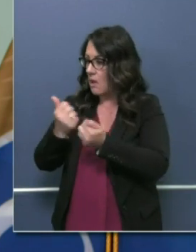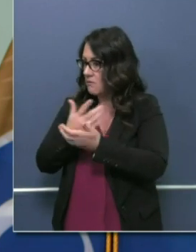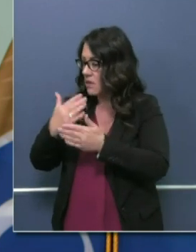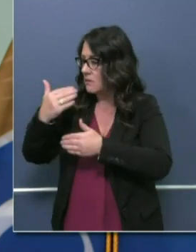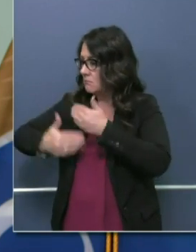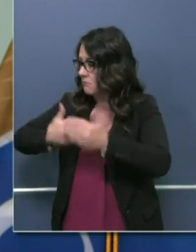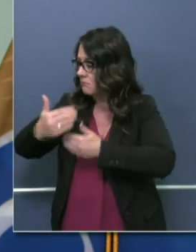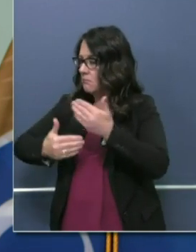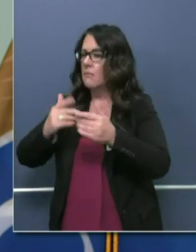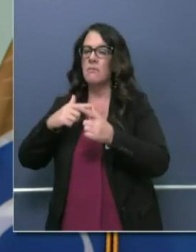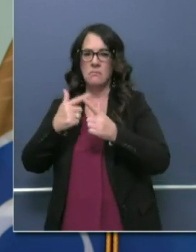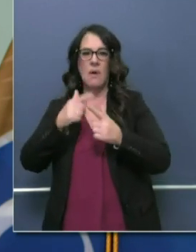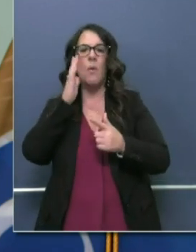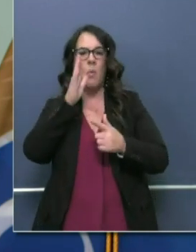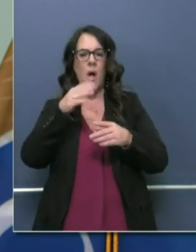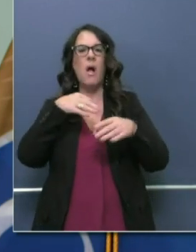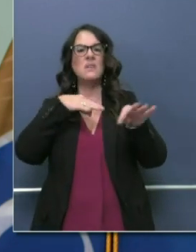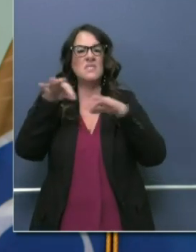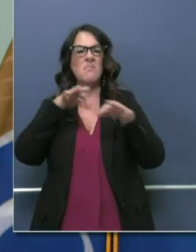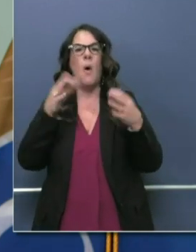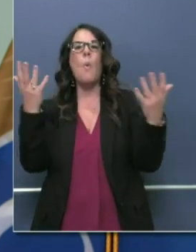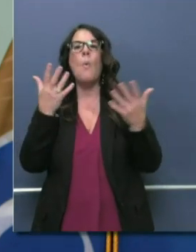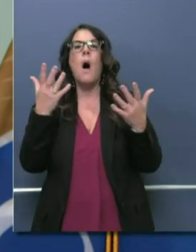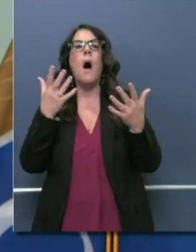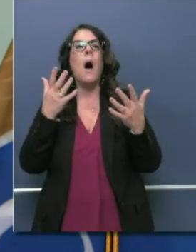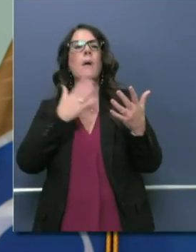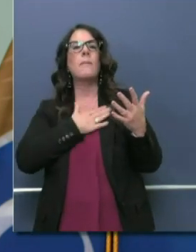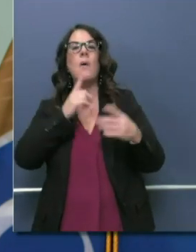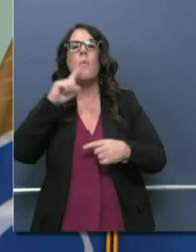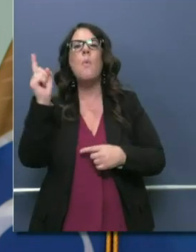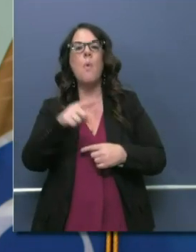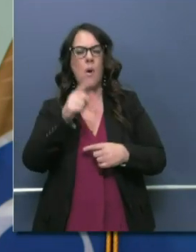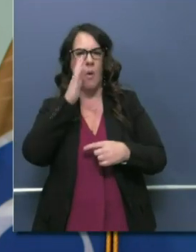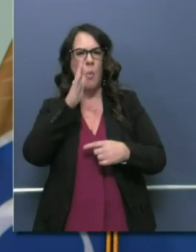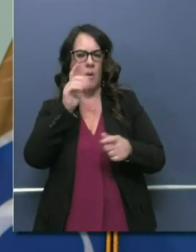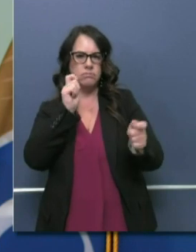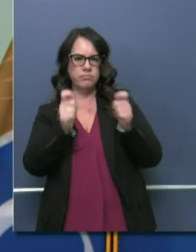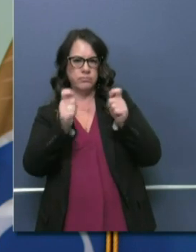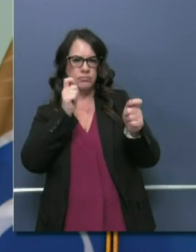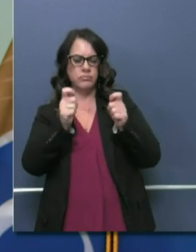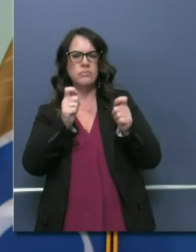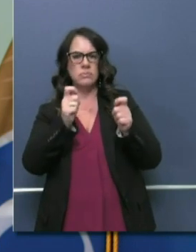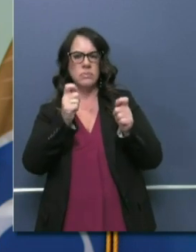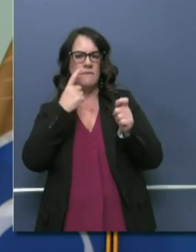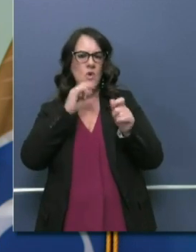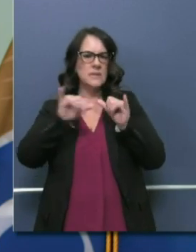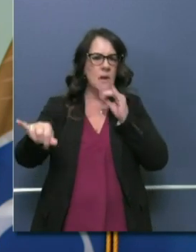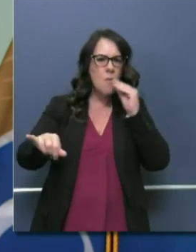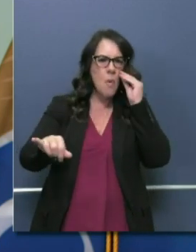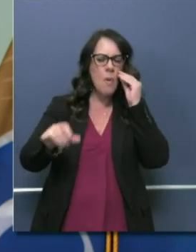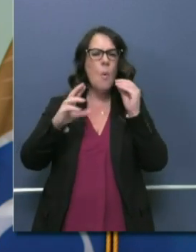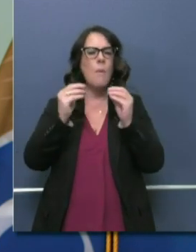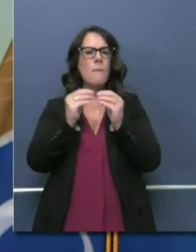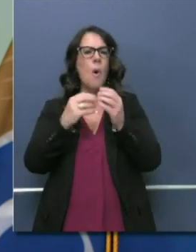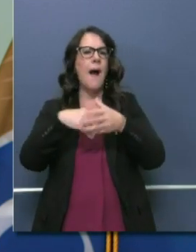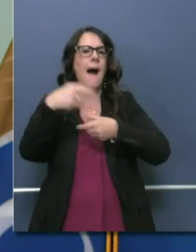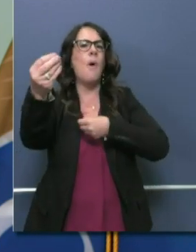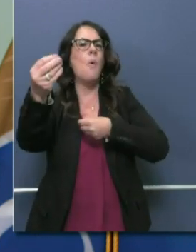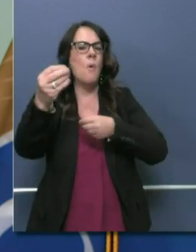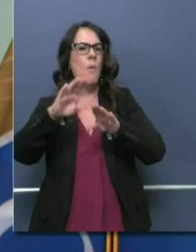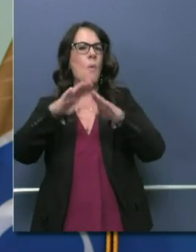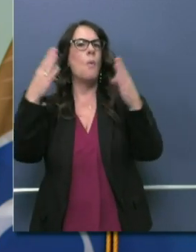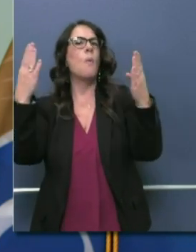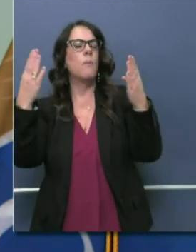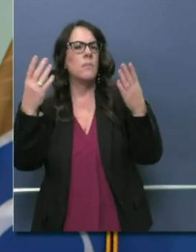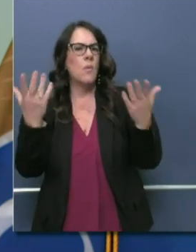start reopening with those modifications in these particular sectors as early as Friday. But